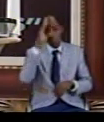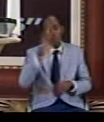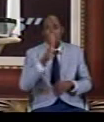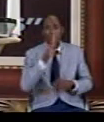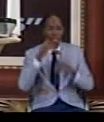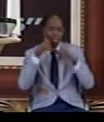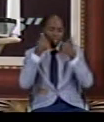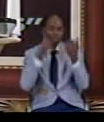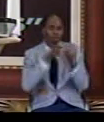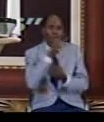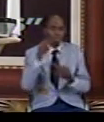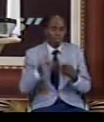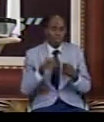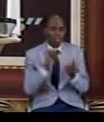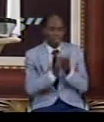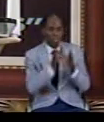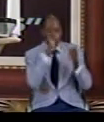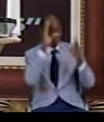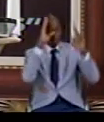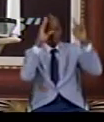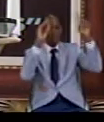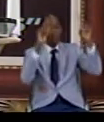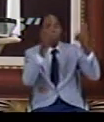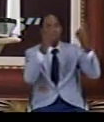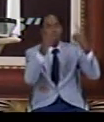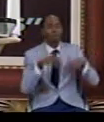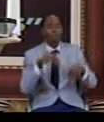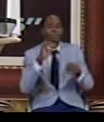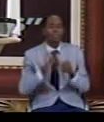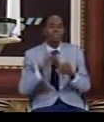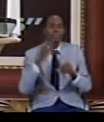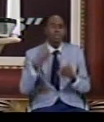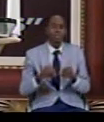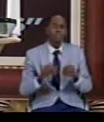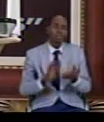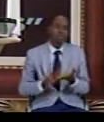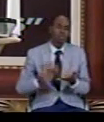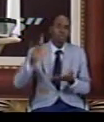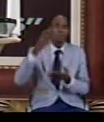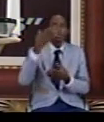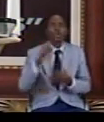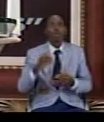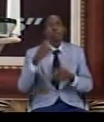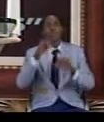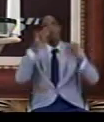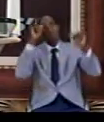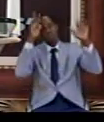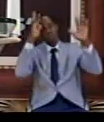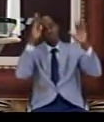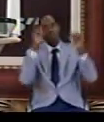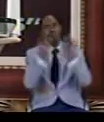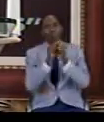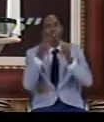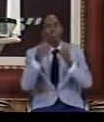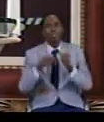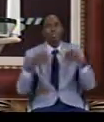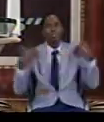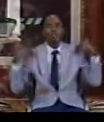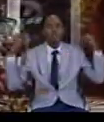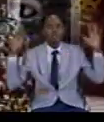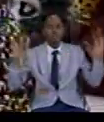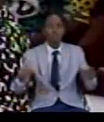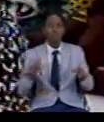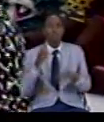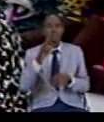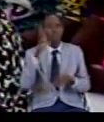when he cometh in the glory of his Father with the holy angels. You'll not be